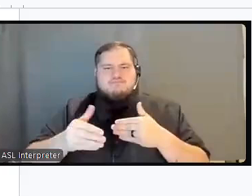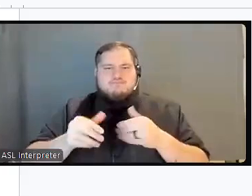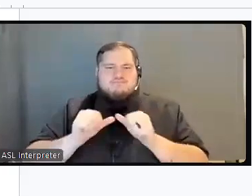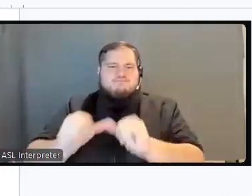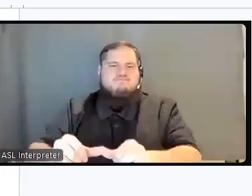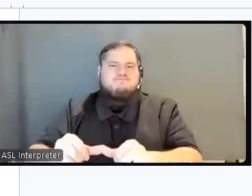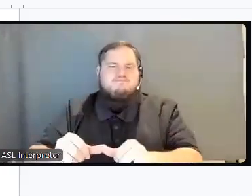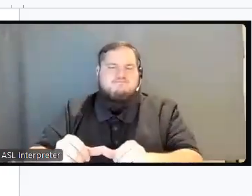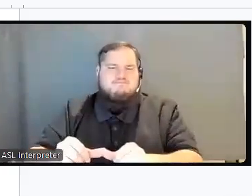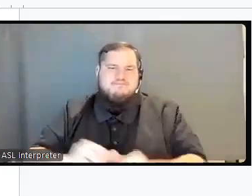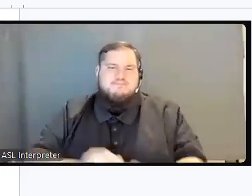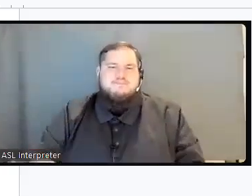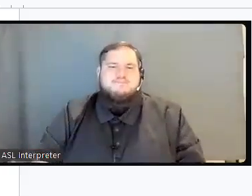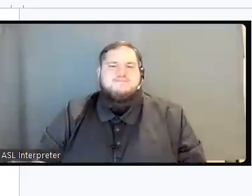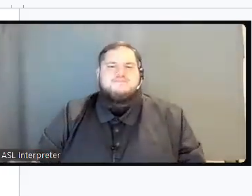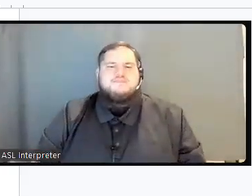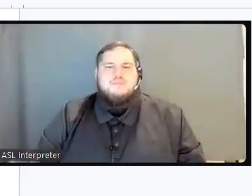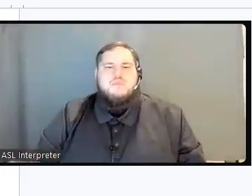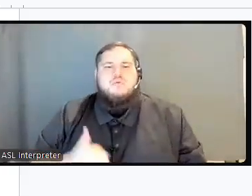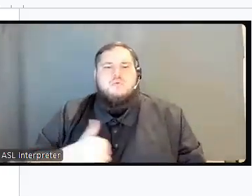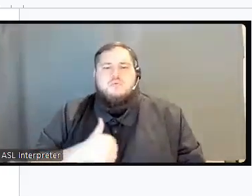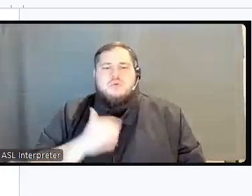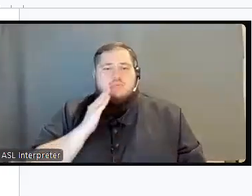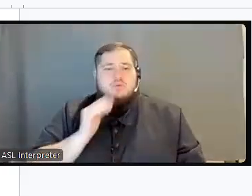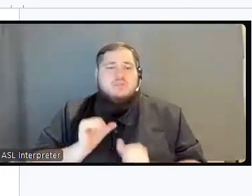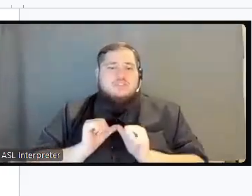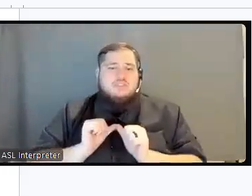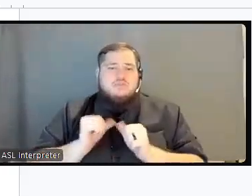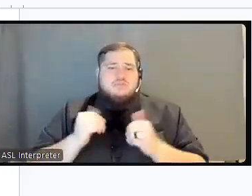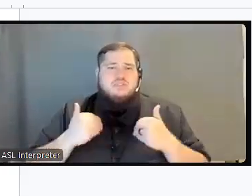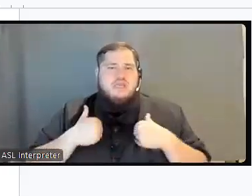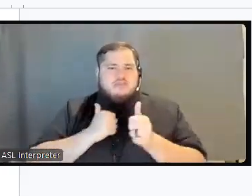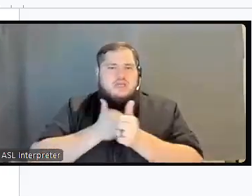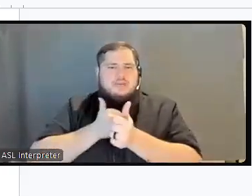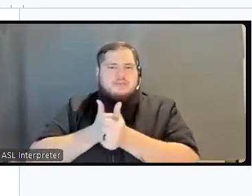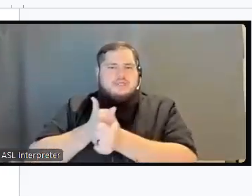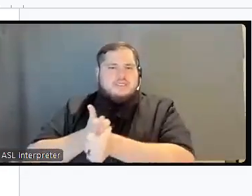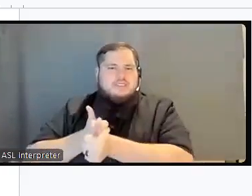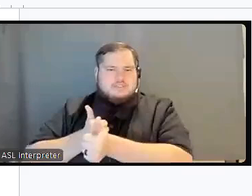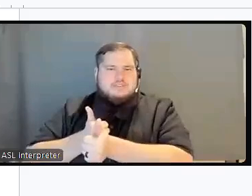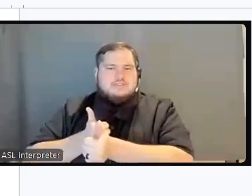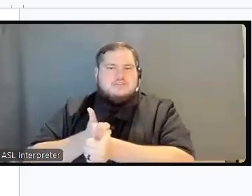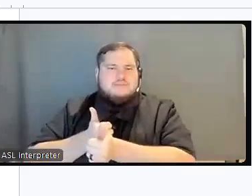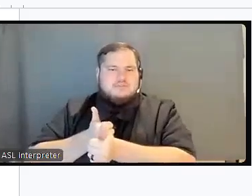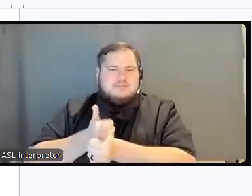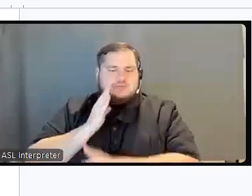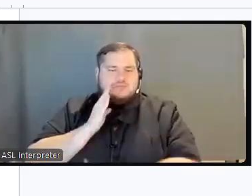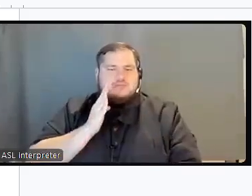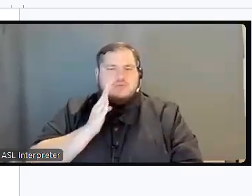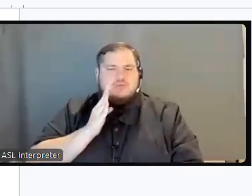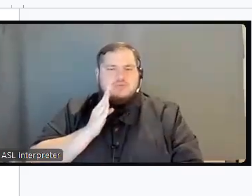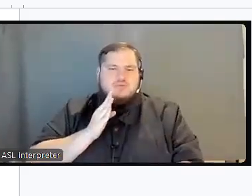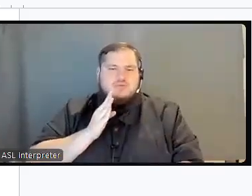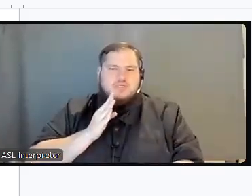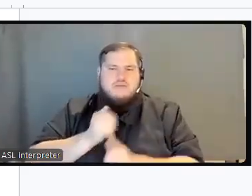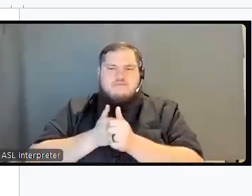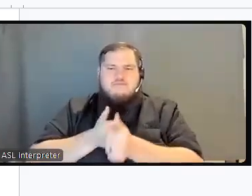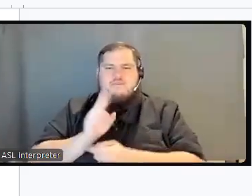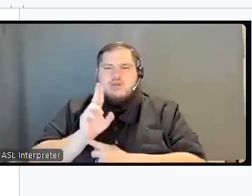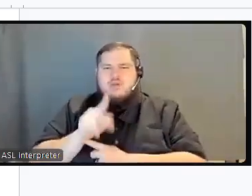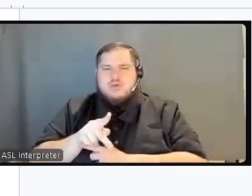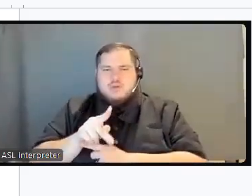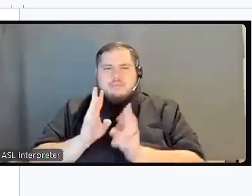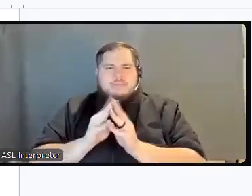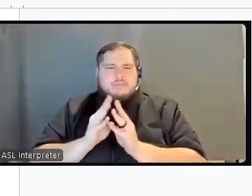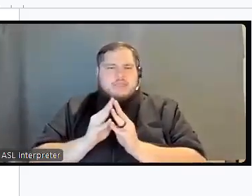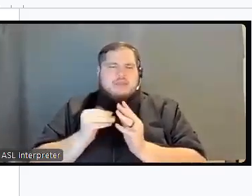possible. And we will continue to have updates on that. And so at follow-up meetings, I don't have any additional